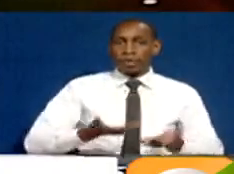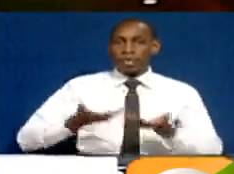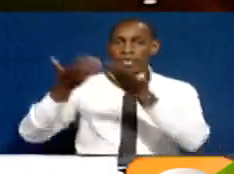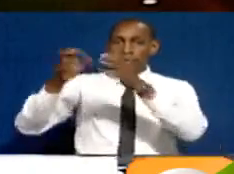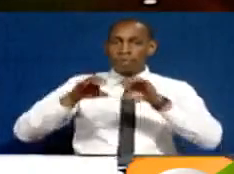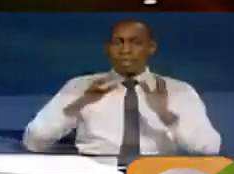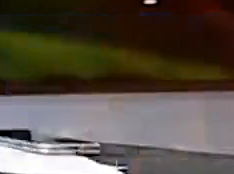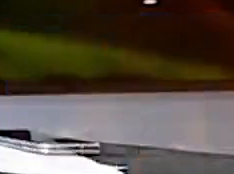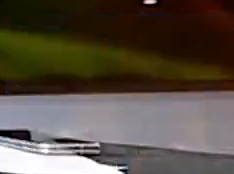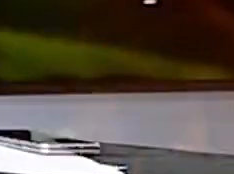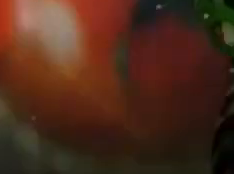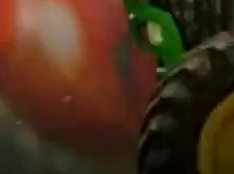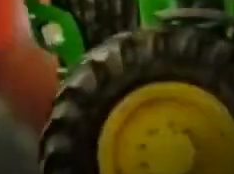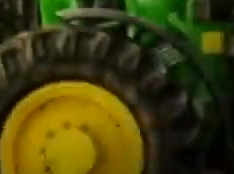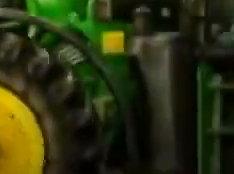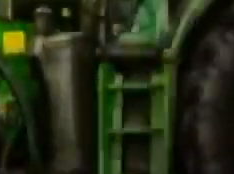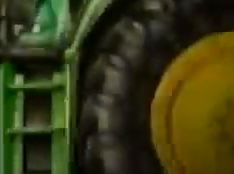market. Take a look.